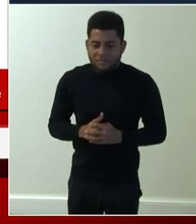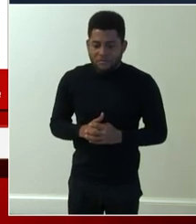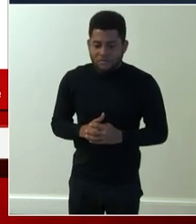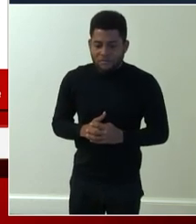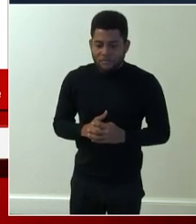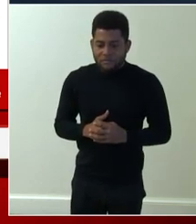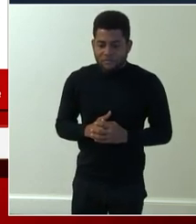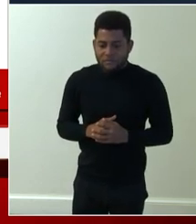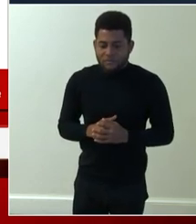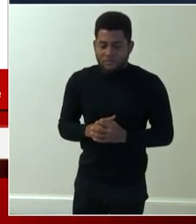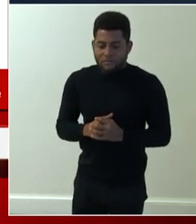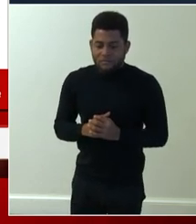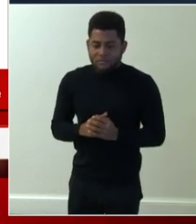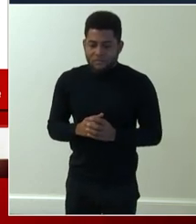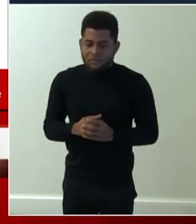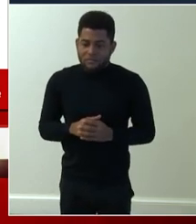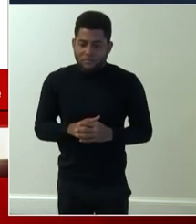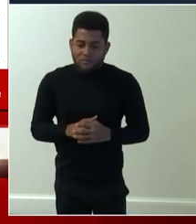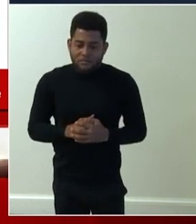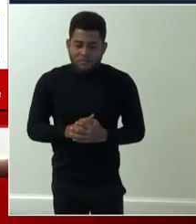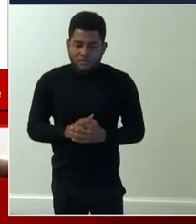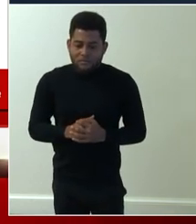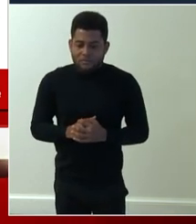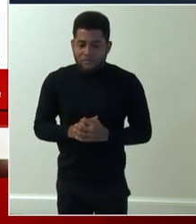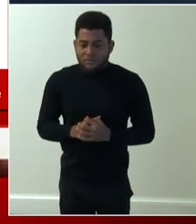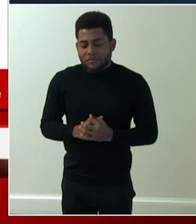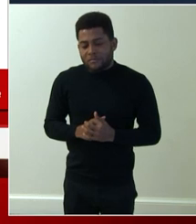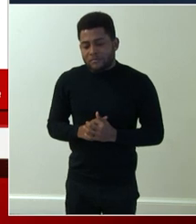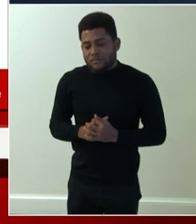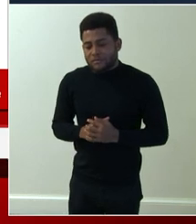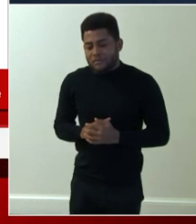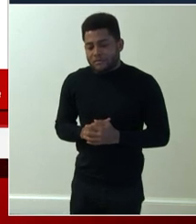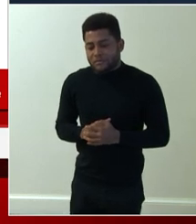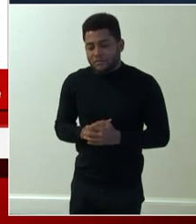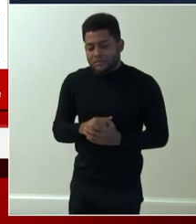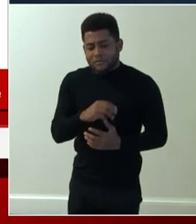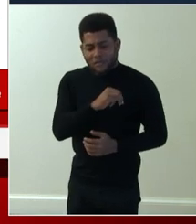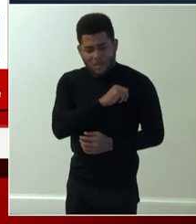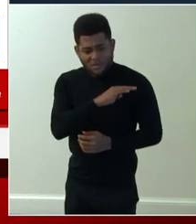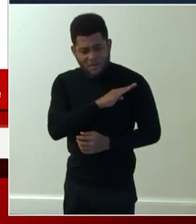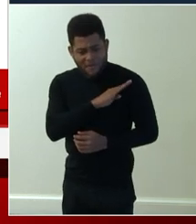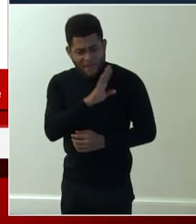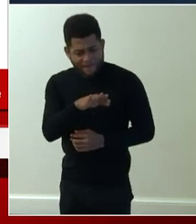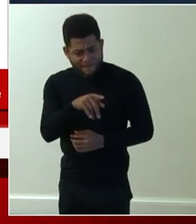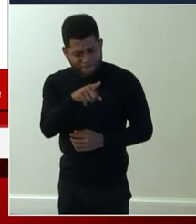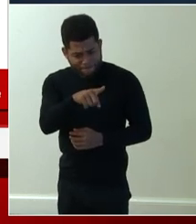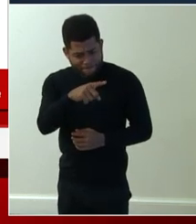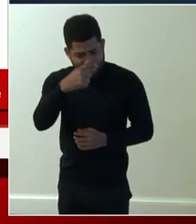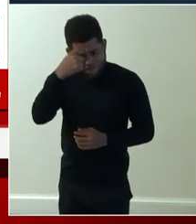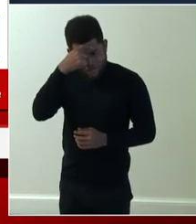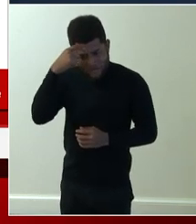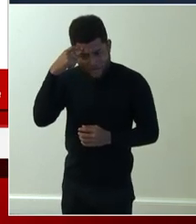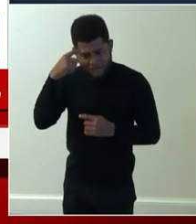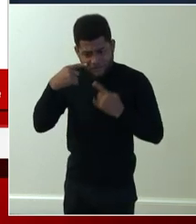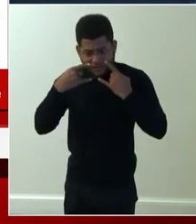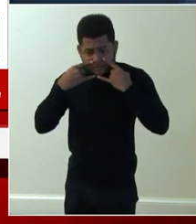Yes. Mayor Bowser, at this point, do you regret dropping the indoor mask mandate? I don't